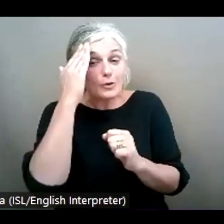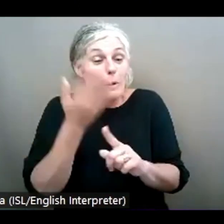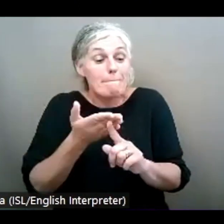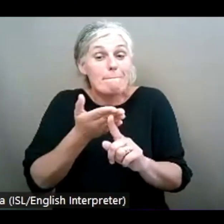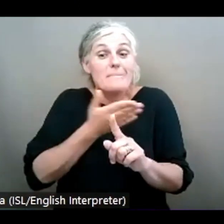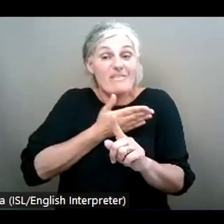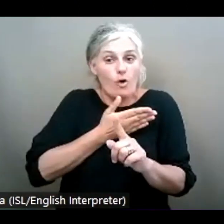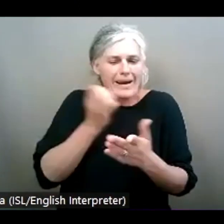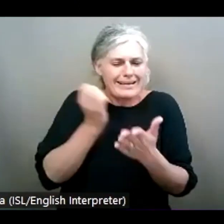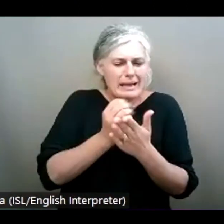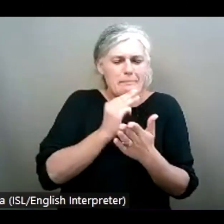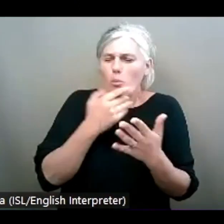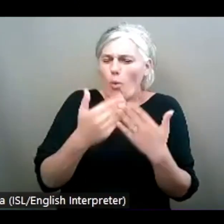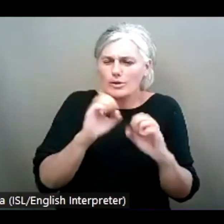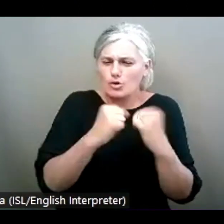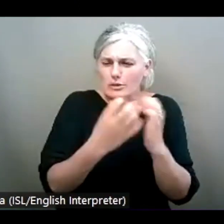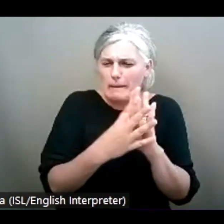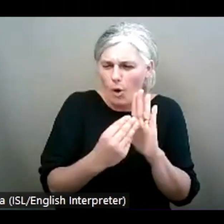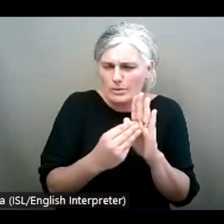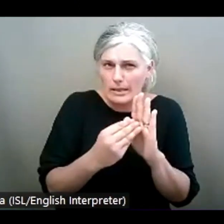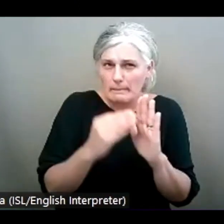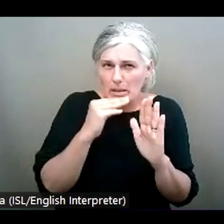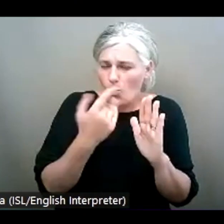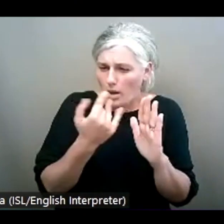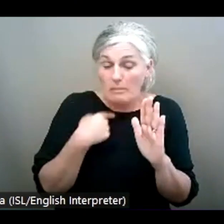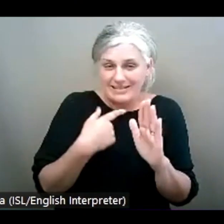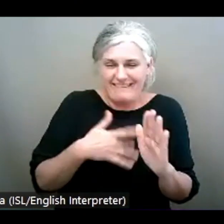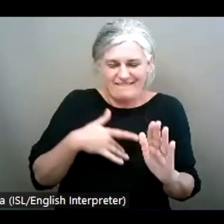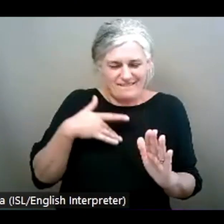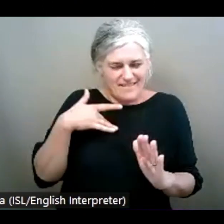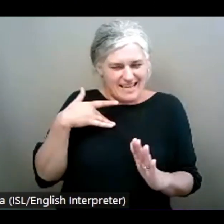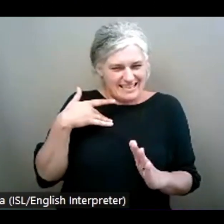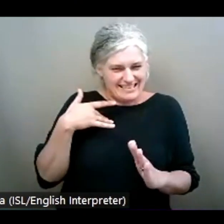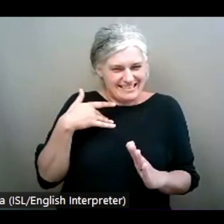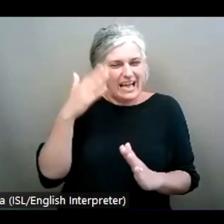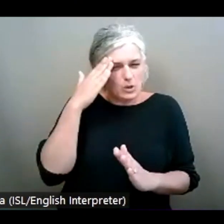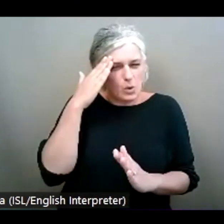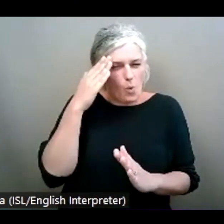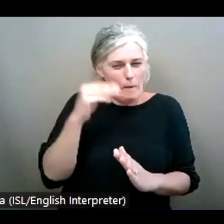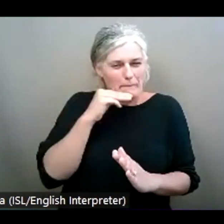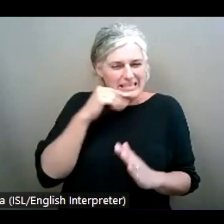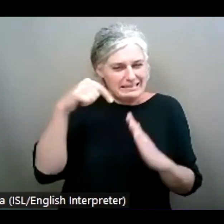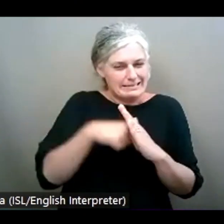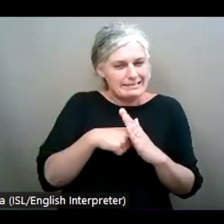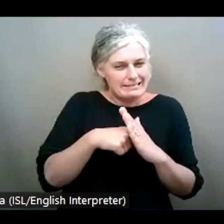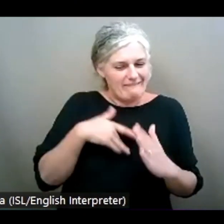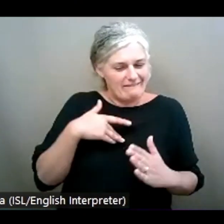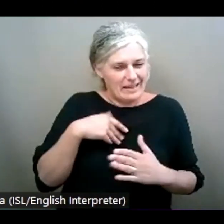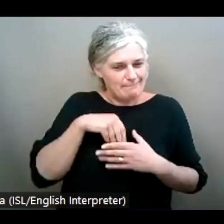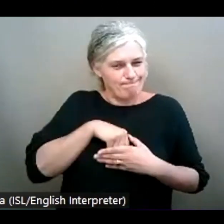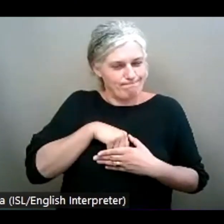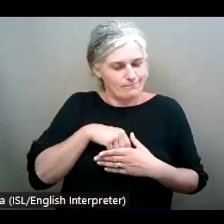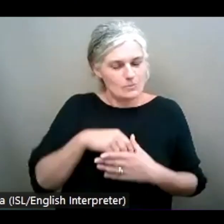it was. And I said, I fucking sorry. Fucking, Yeah, great. Yeah. I And need to